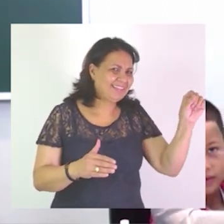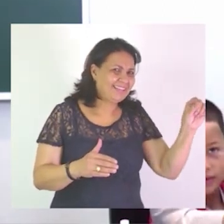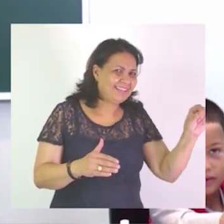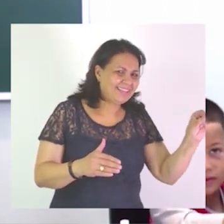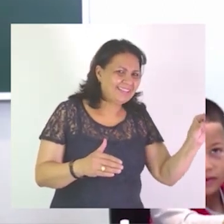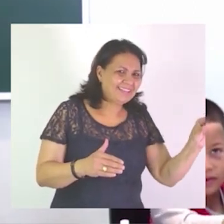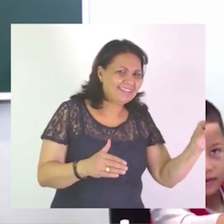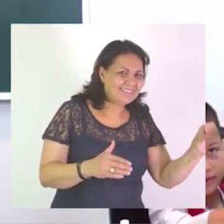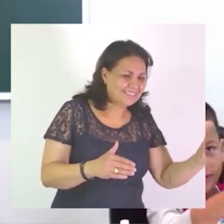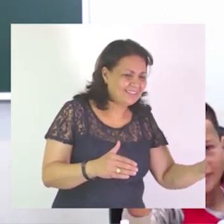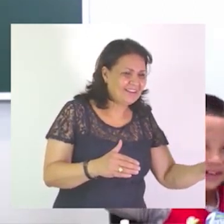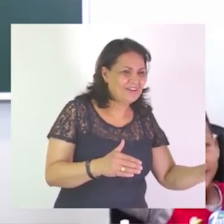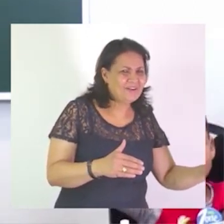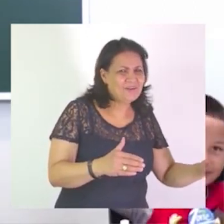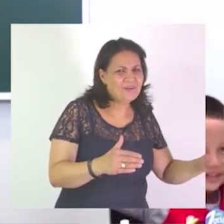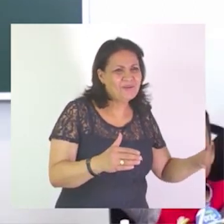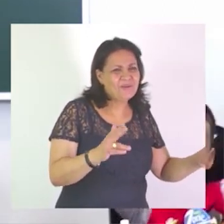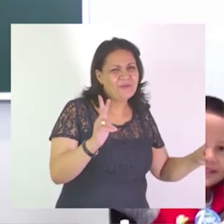And it's a